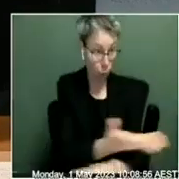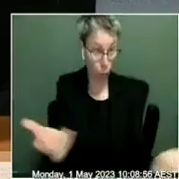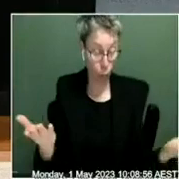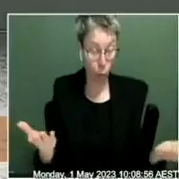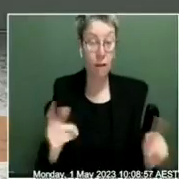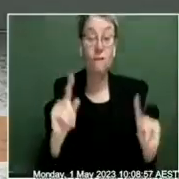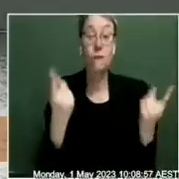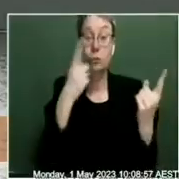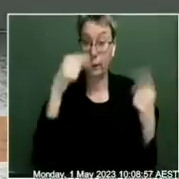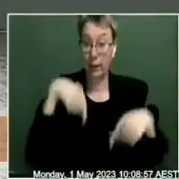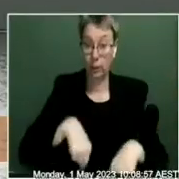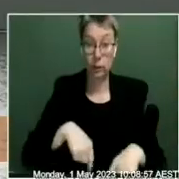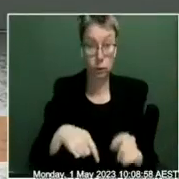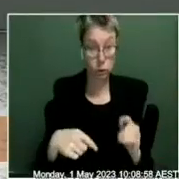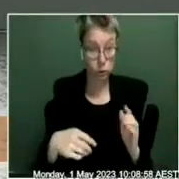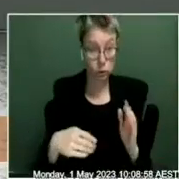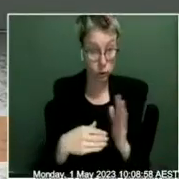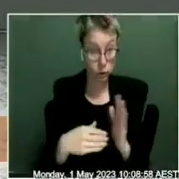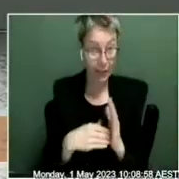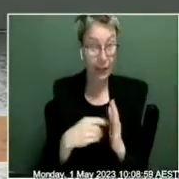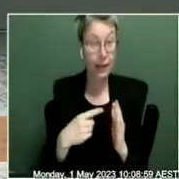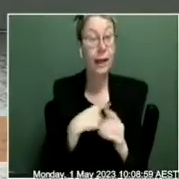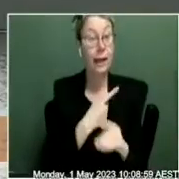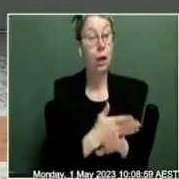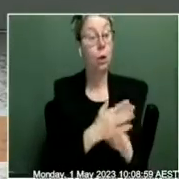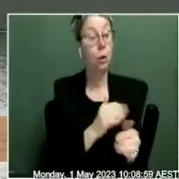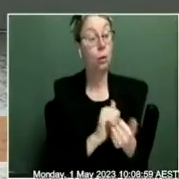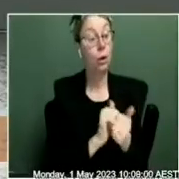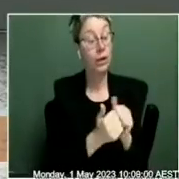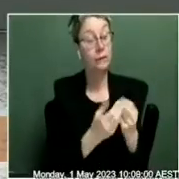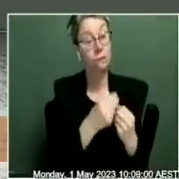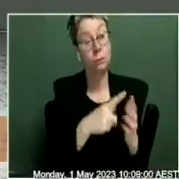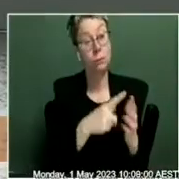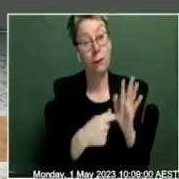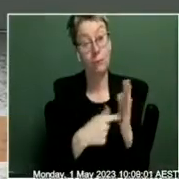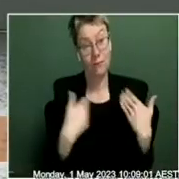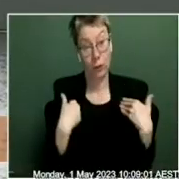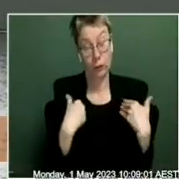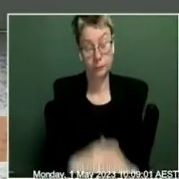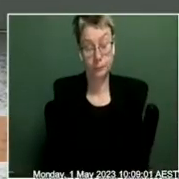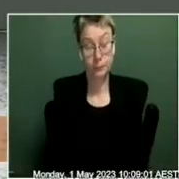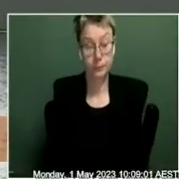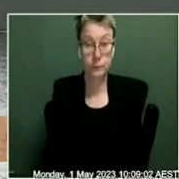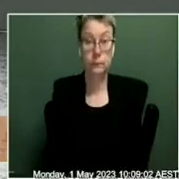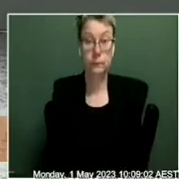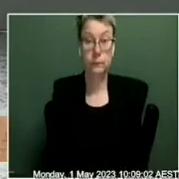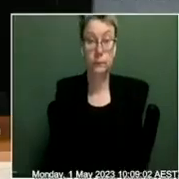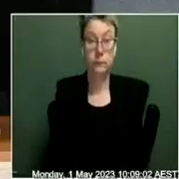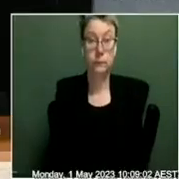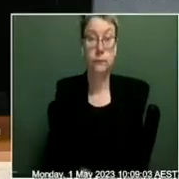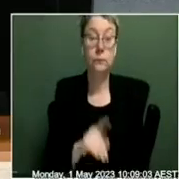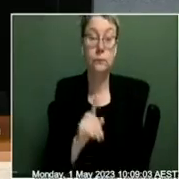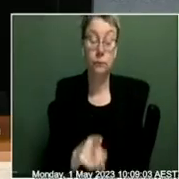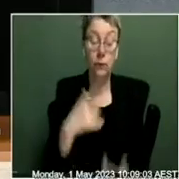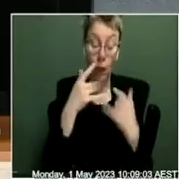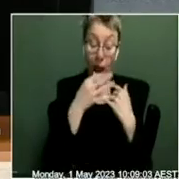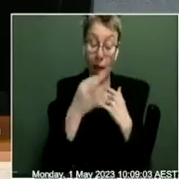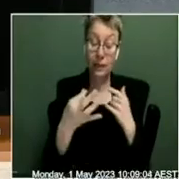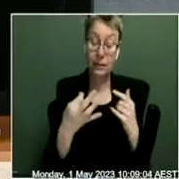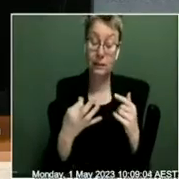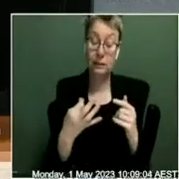Ms. Whetton, do you undertake to give truthful evidence to the Yoorrook Justice Commission today? I